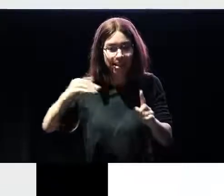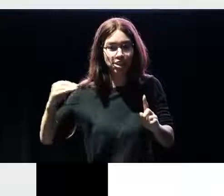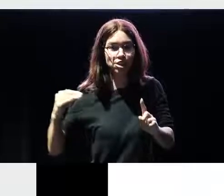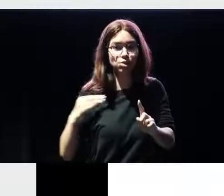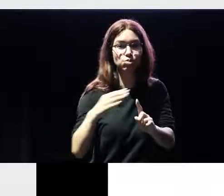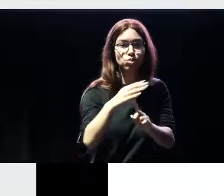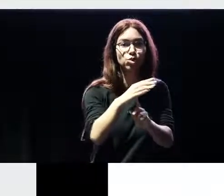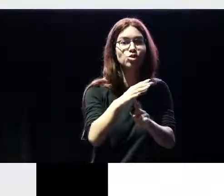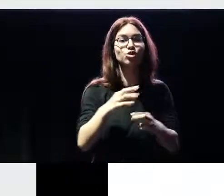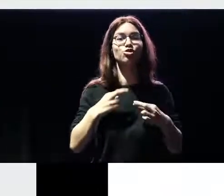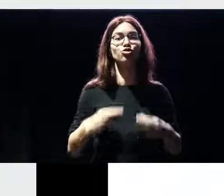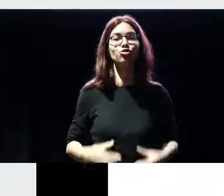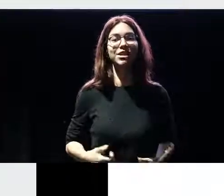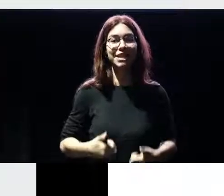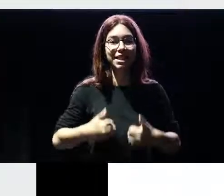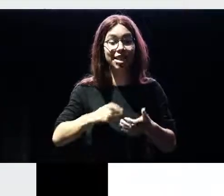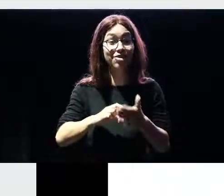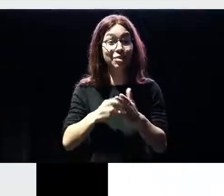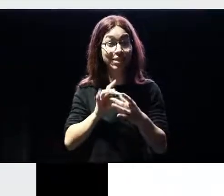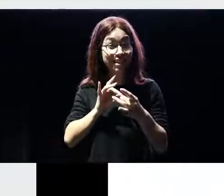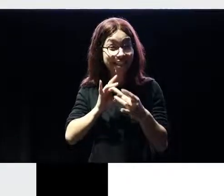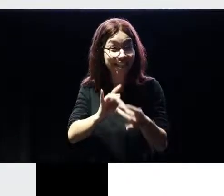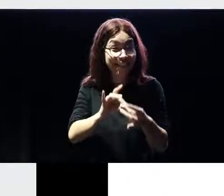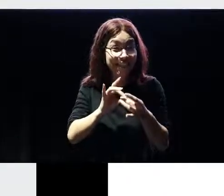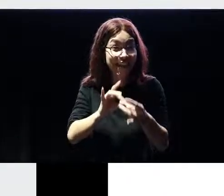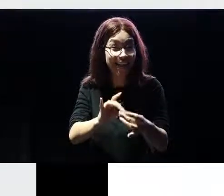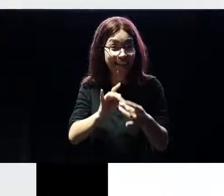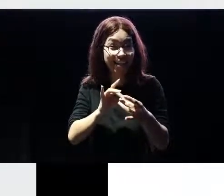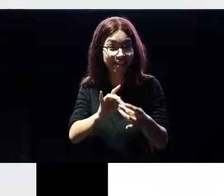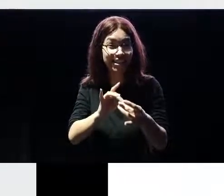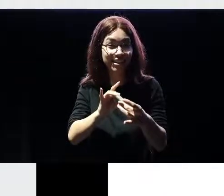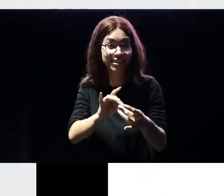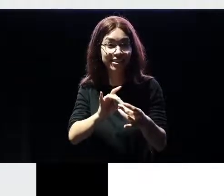life, trying to connect that